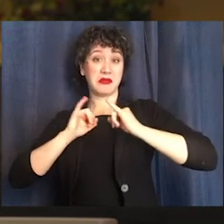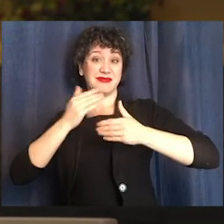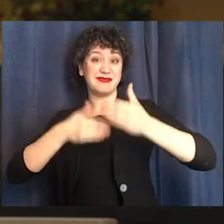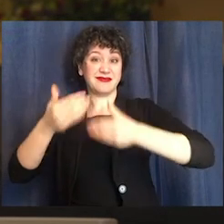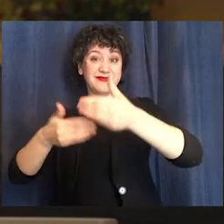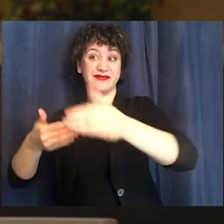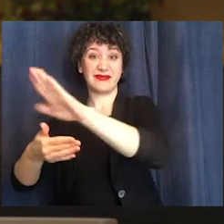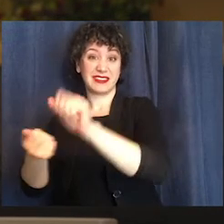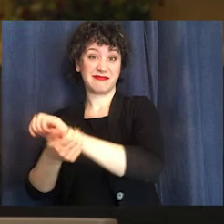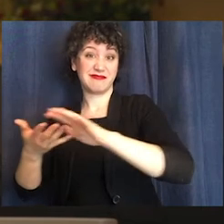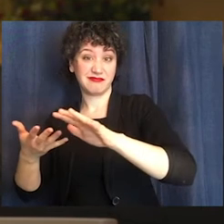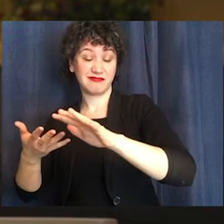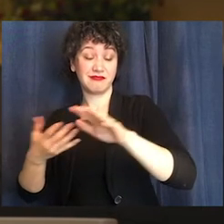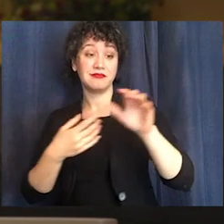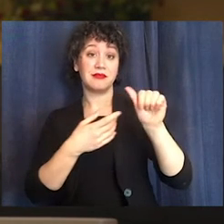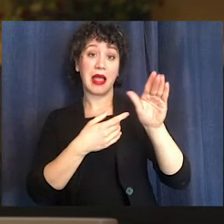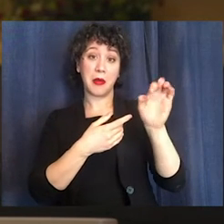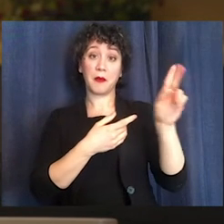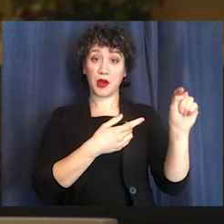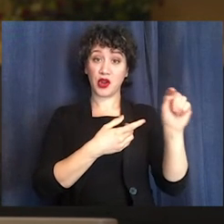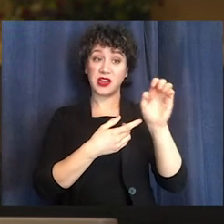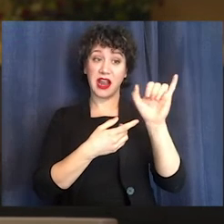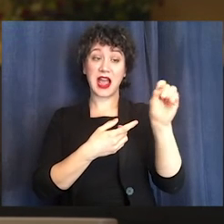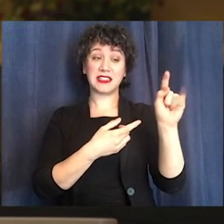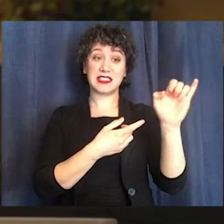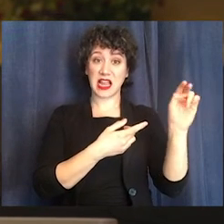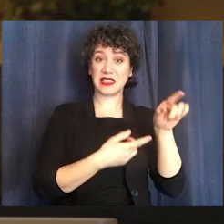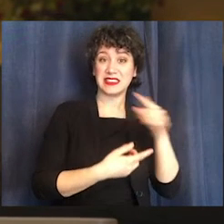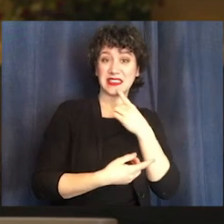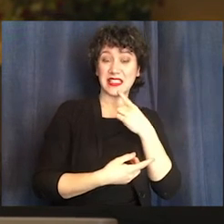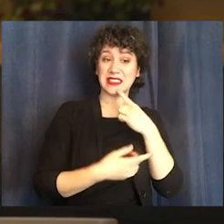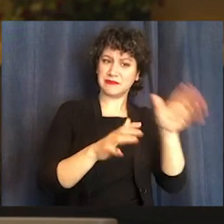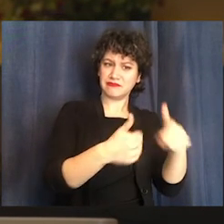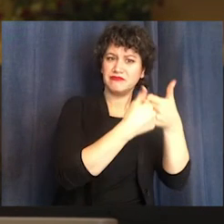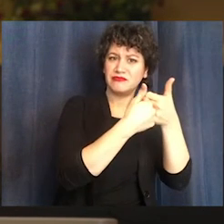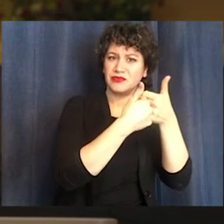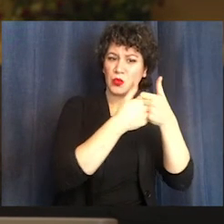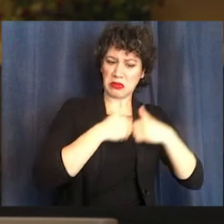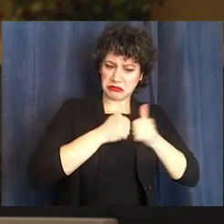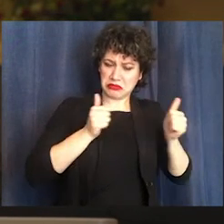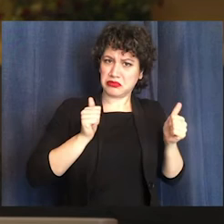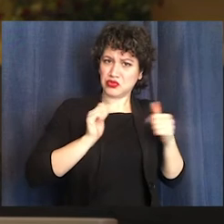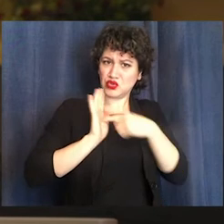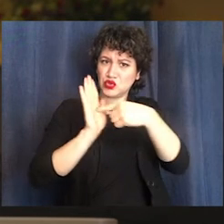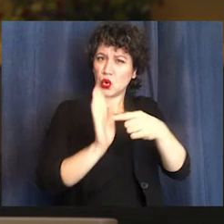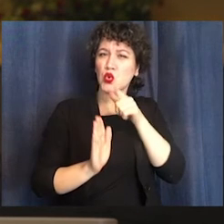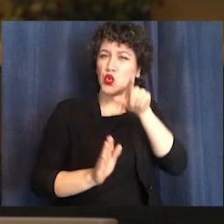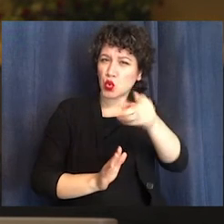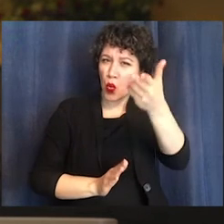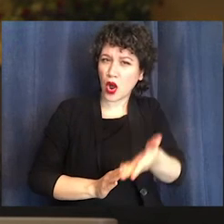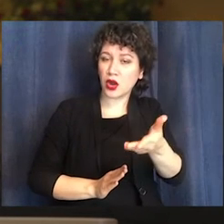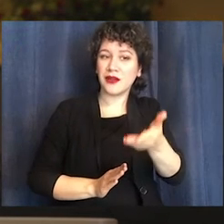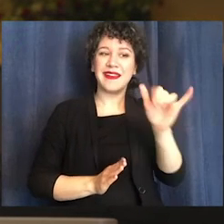Albert Einstein stated, "Adversity introduces oneself to who they really are," what he was saying is that it teaches us about